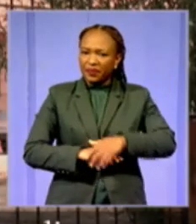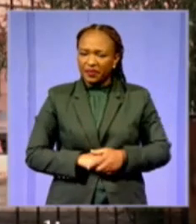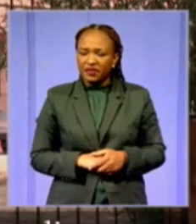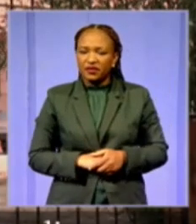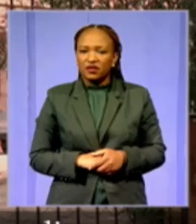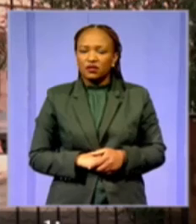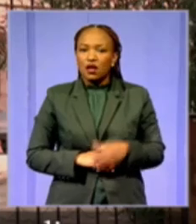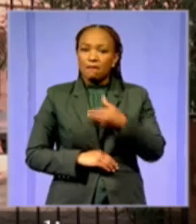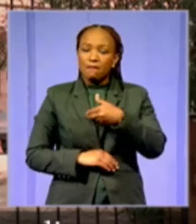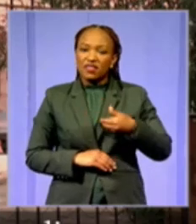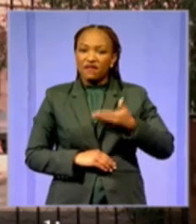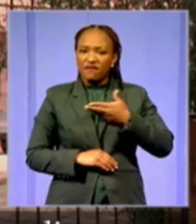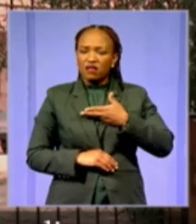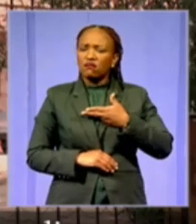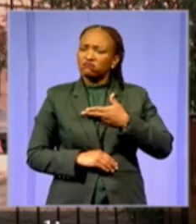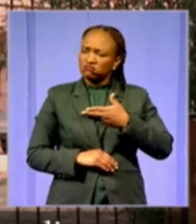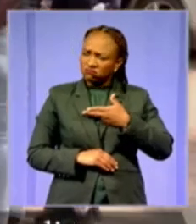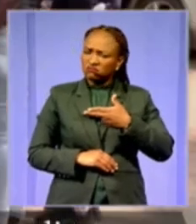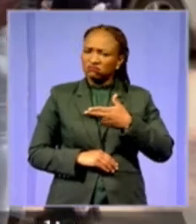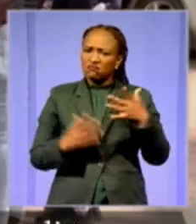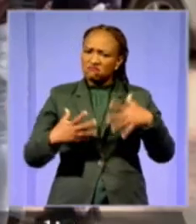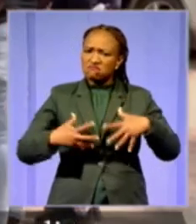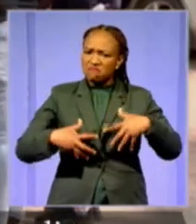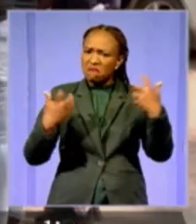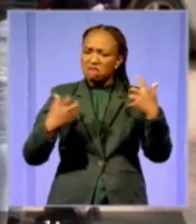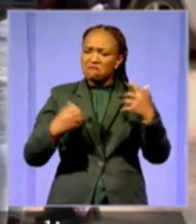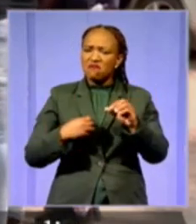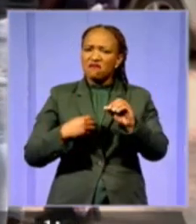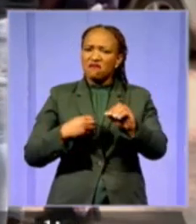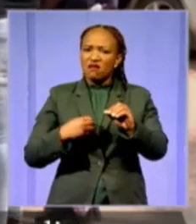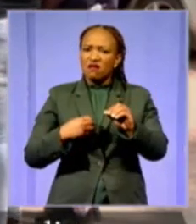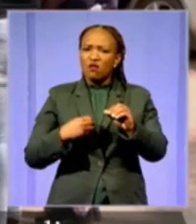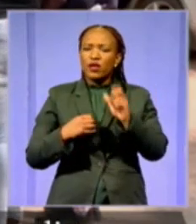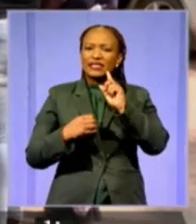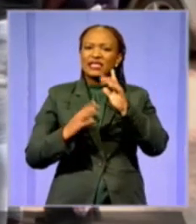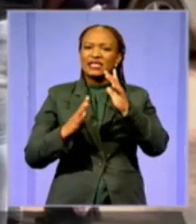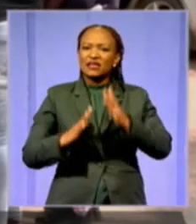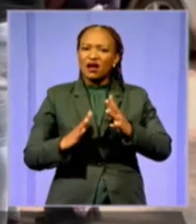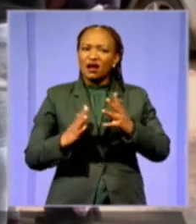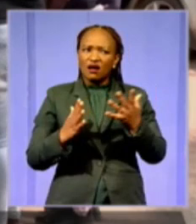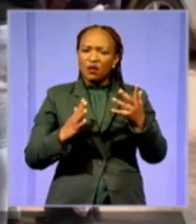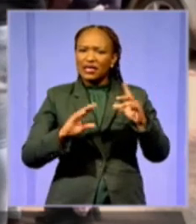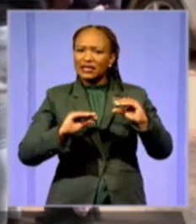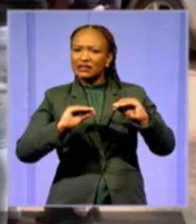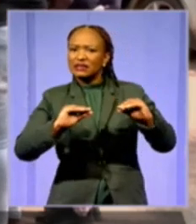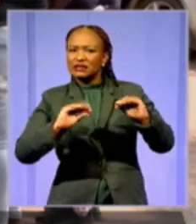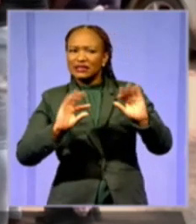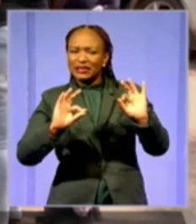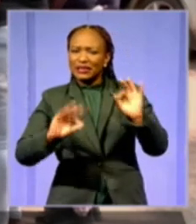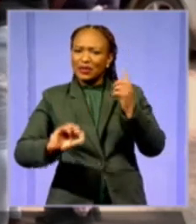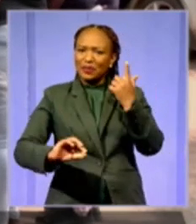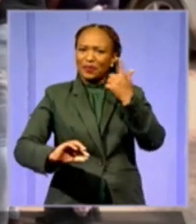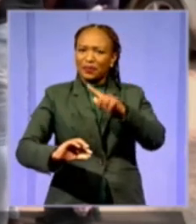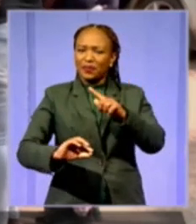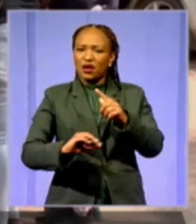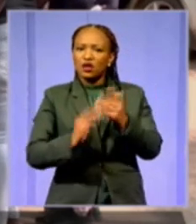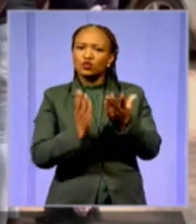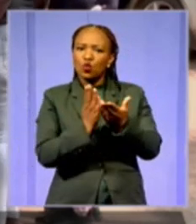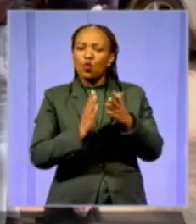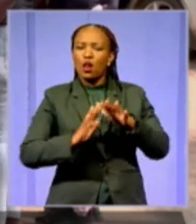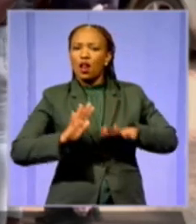Batsadi ba shakgetse ba re ba tshwenyegile ka barutwana ba ba sa tseneleleng dithuto ka tshwanelo. Sekolo sa aparetswe ke